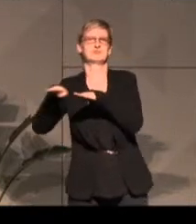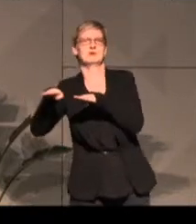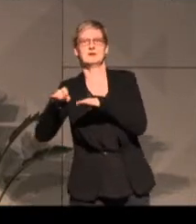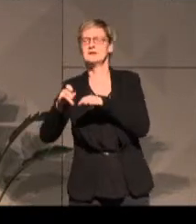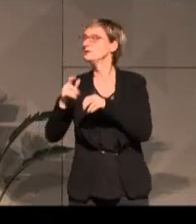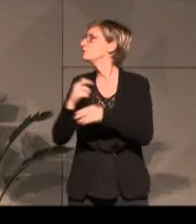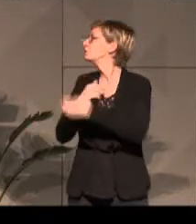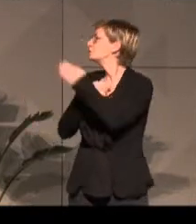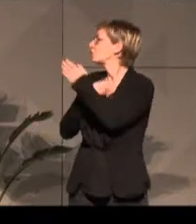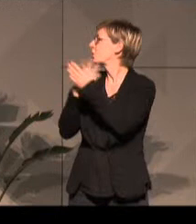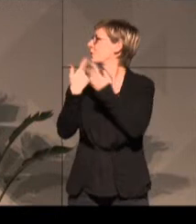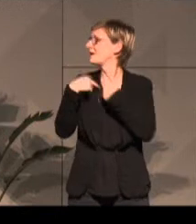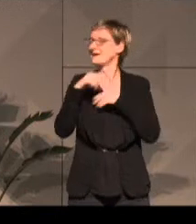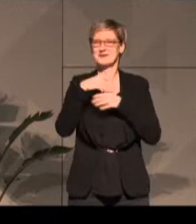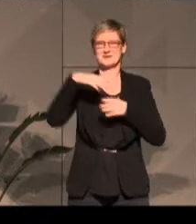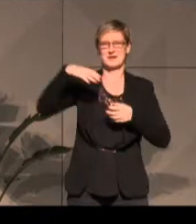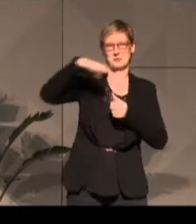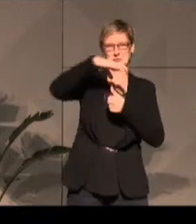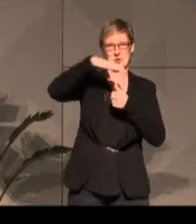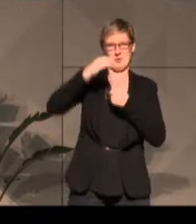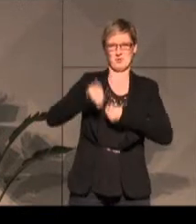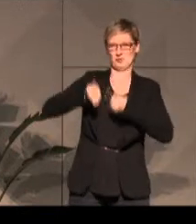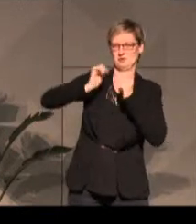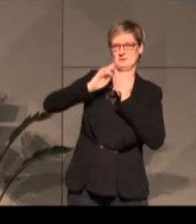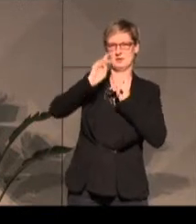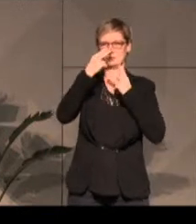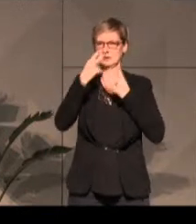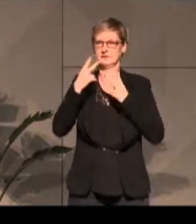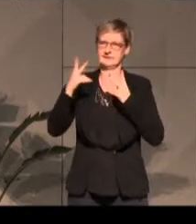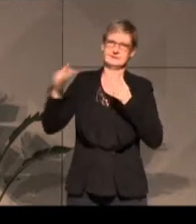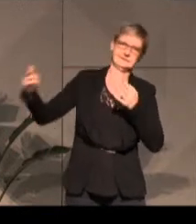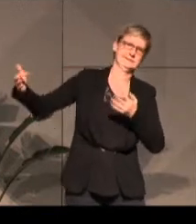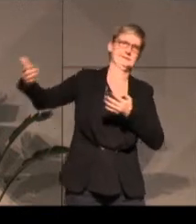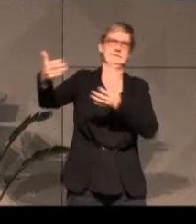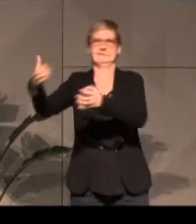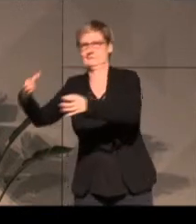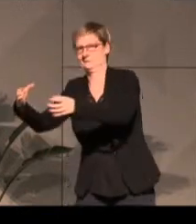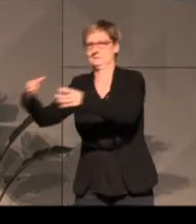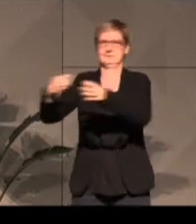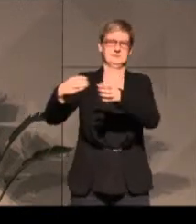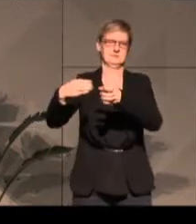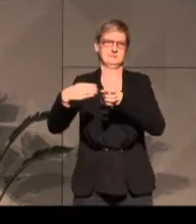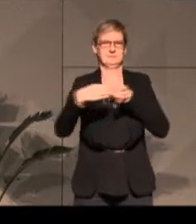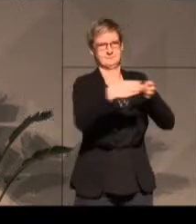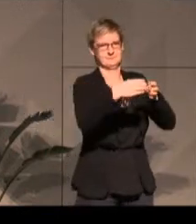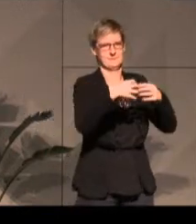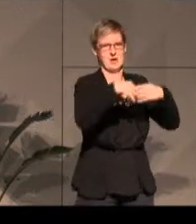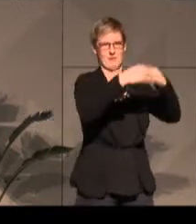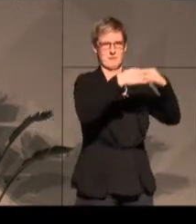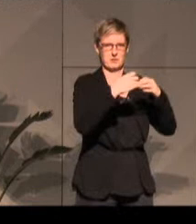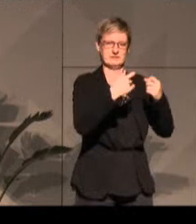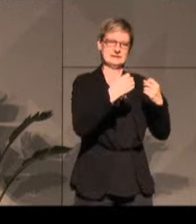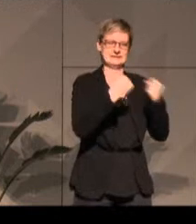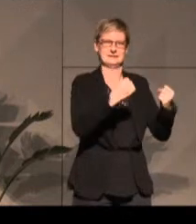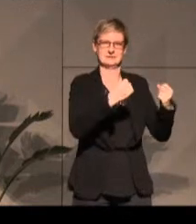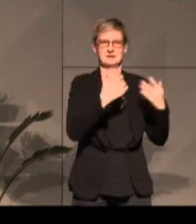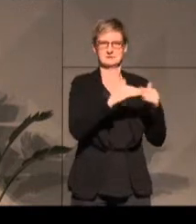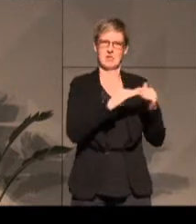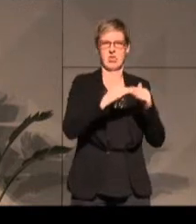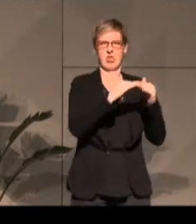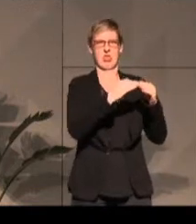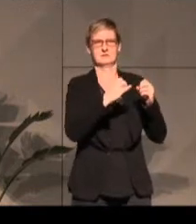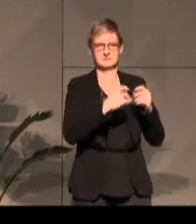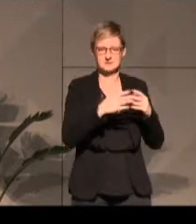meters away, and we're just using the last light of day to bring the station back in and